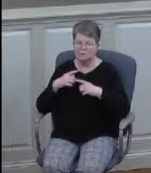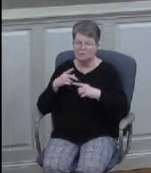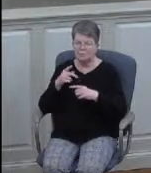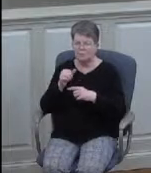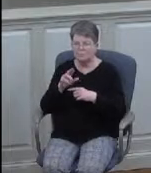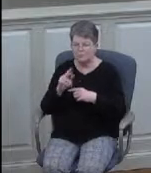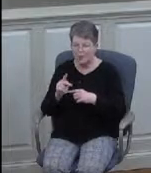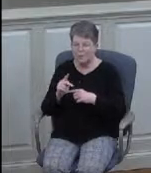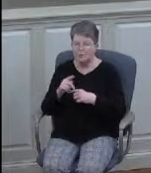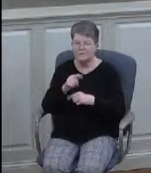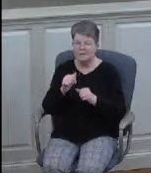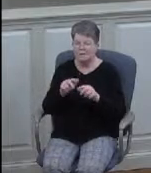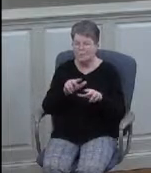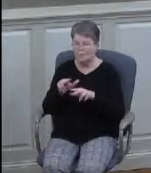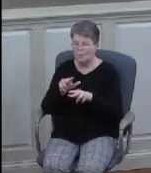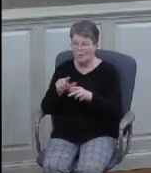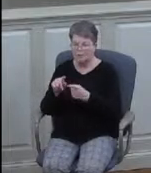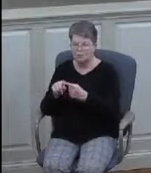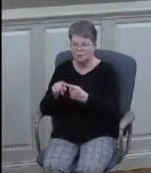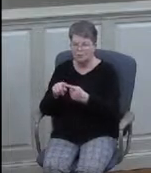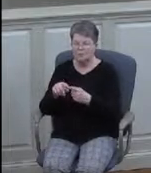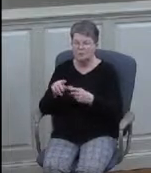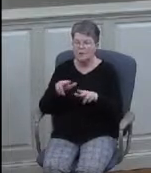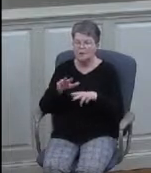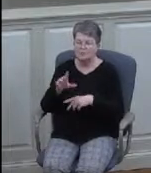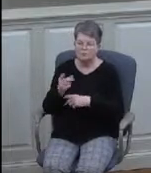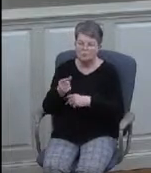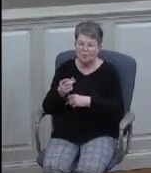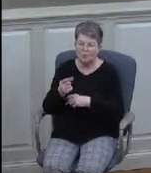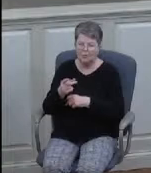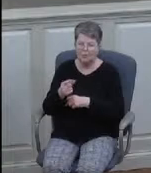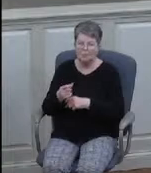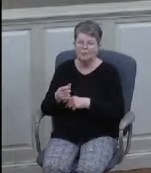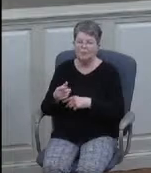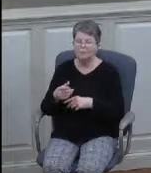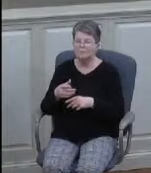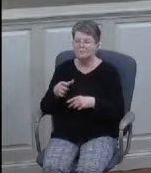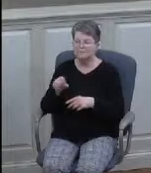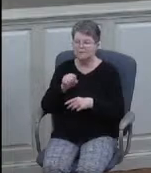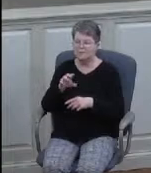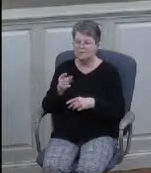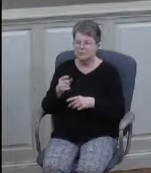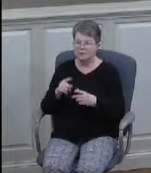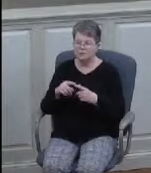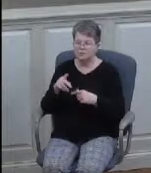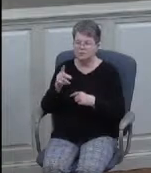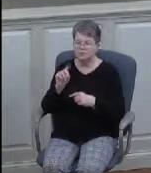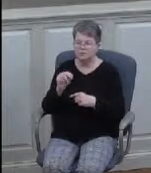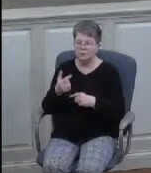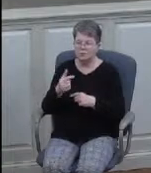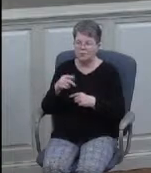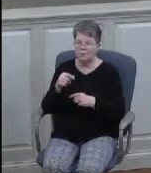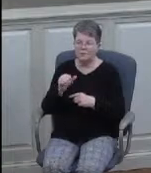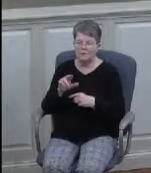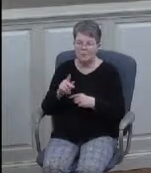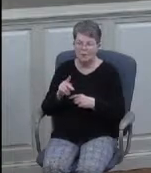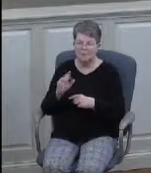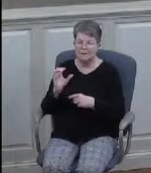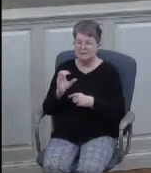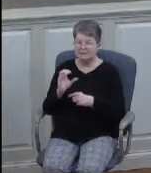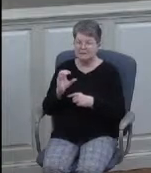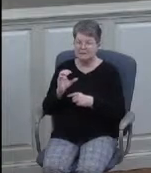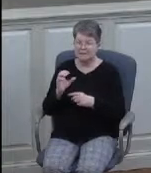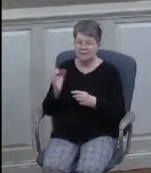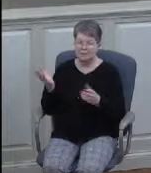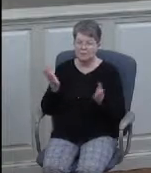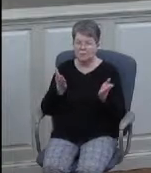to, and walk your dog and take the dog to the dog park. And C is kind of bringing